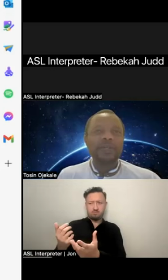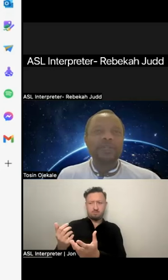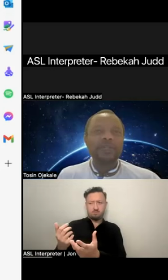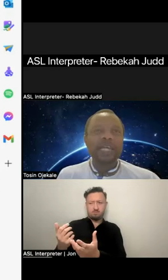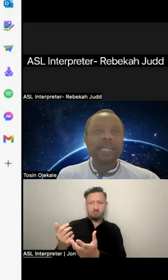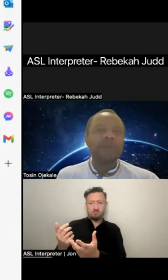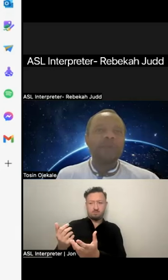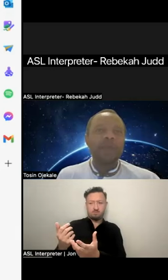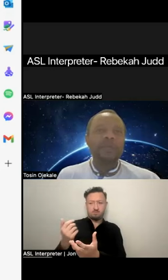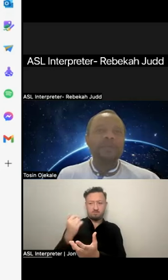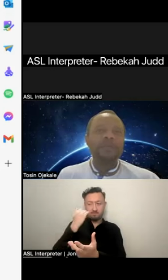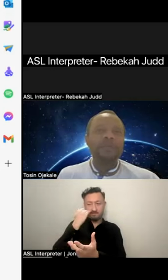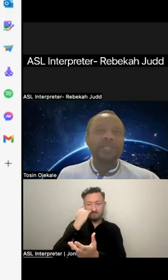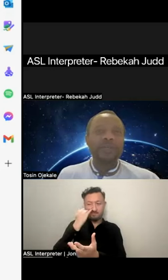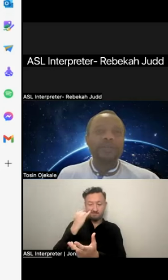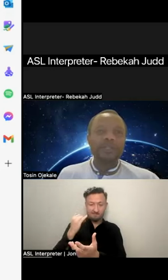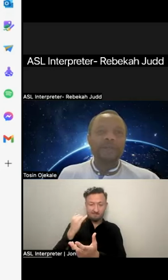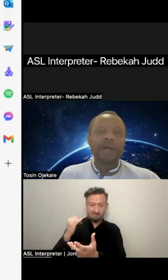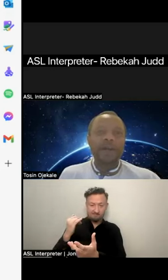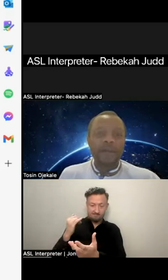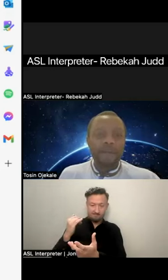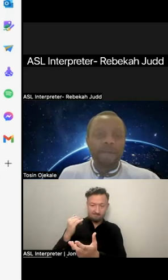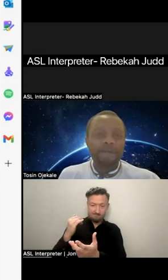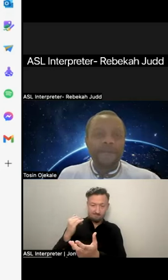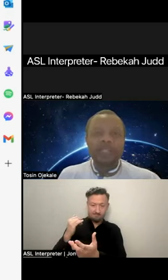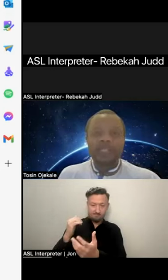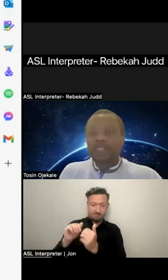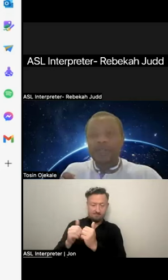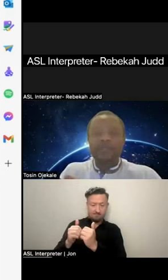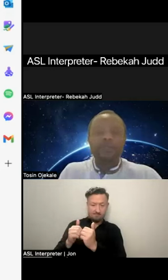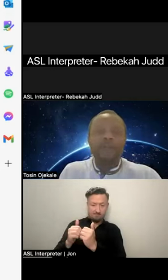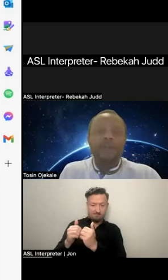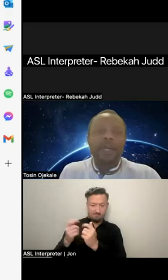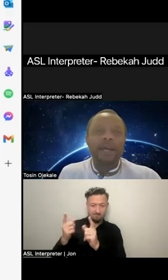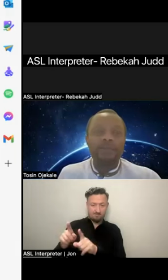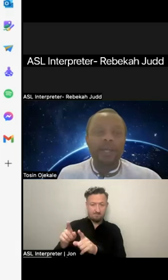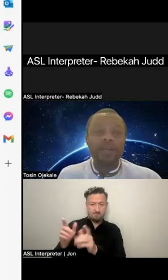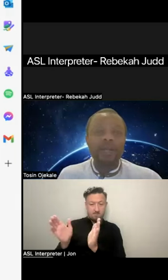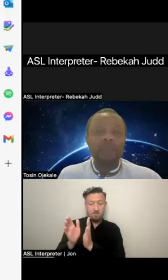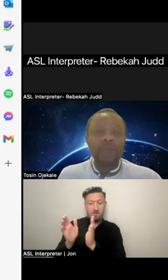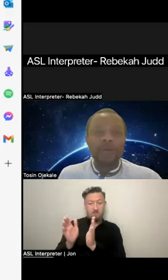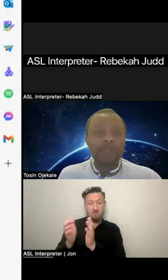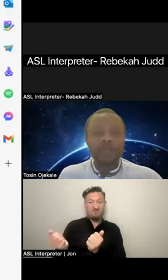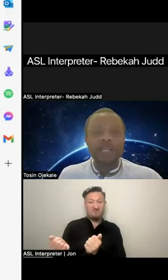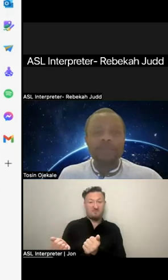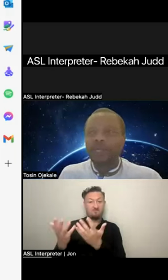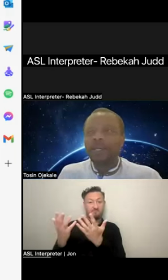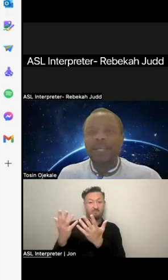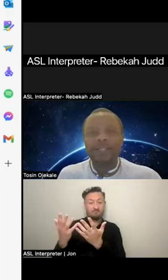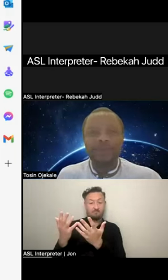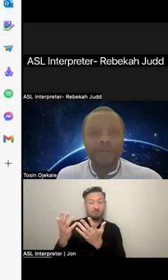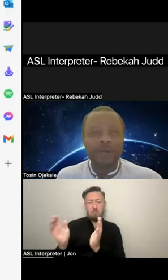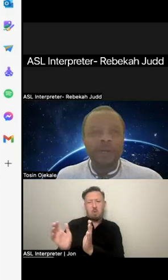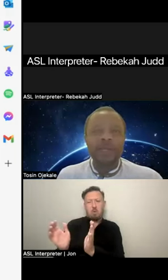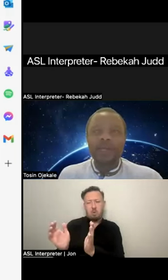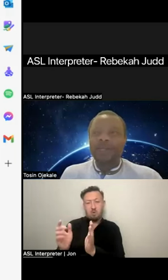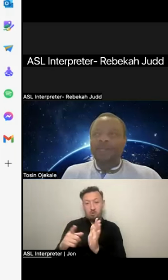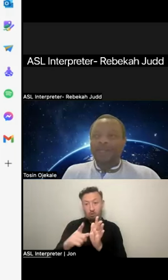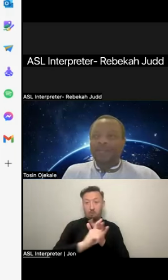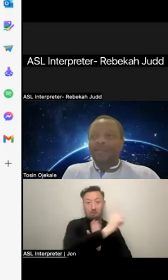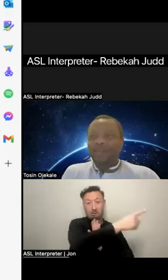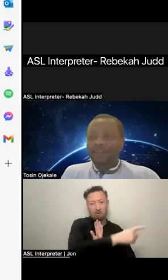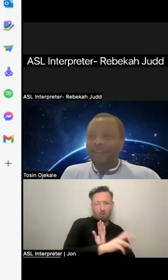you to take away to extinguish the fire? It's just a small fire outbreak, not a big one. So don't tell me that you will run away.